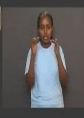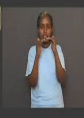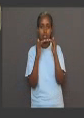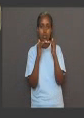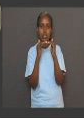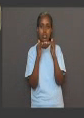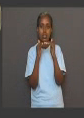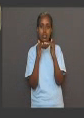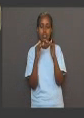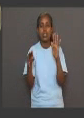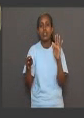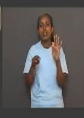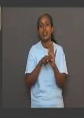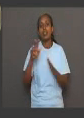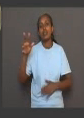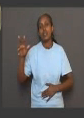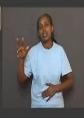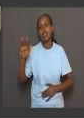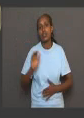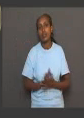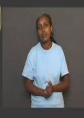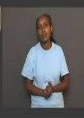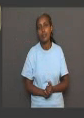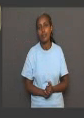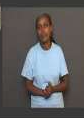Y equals -3.